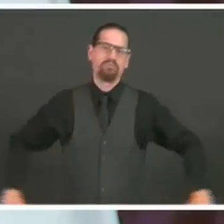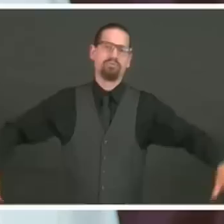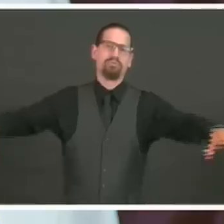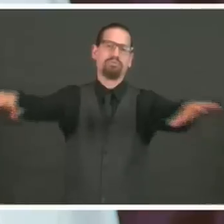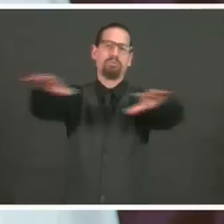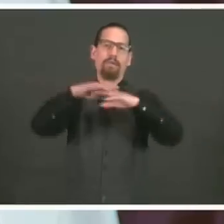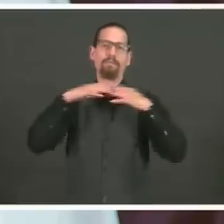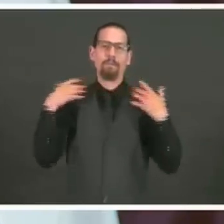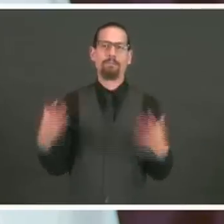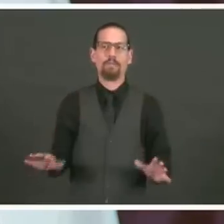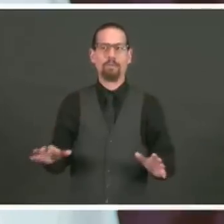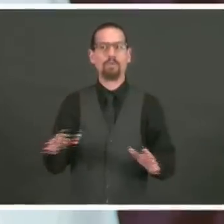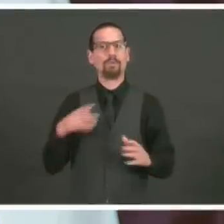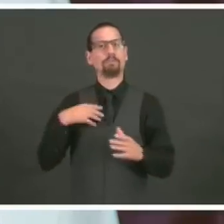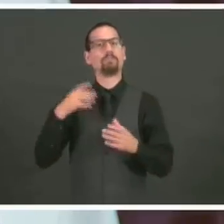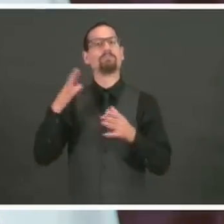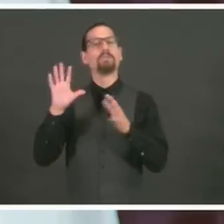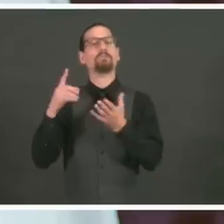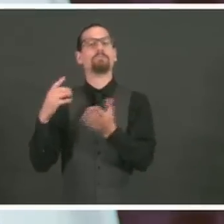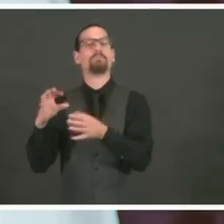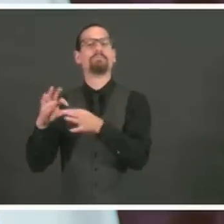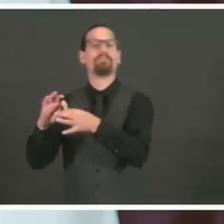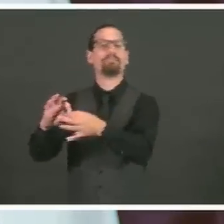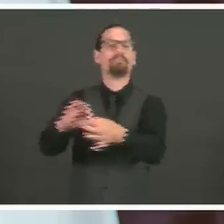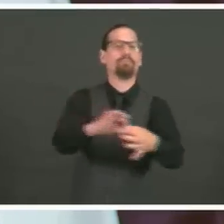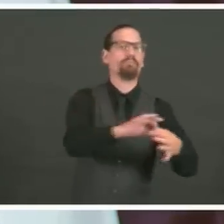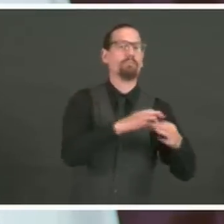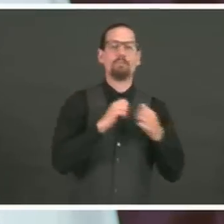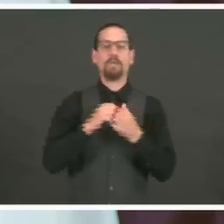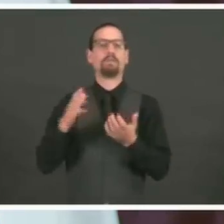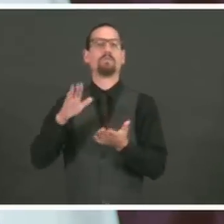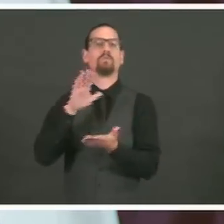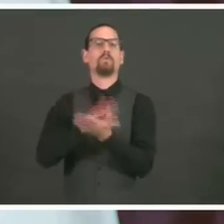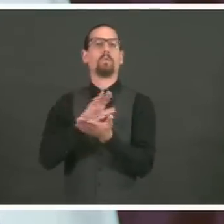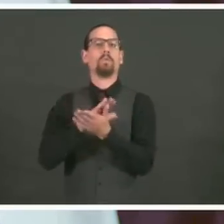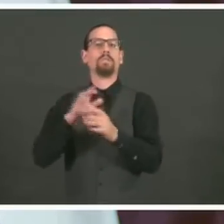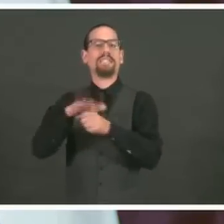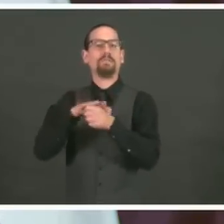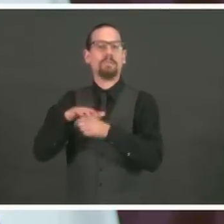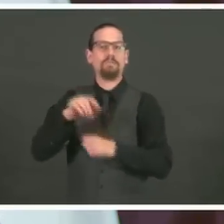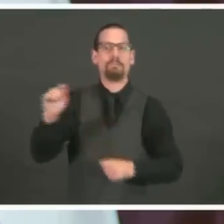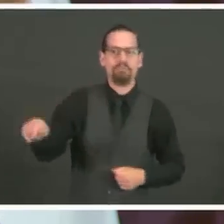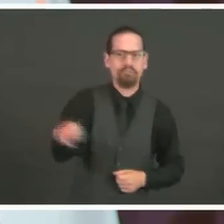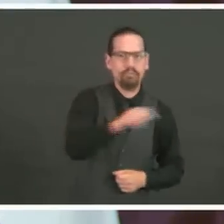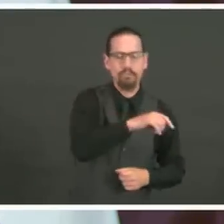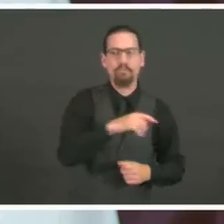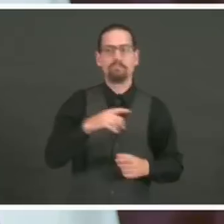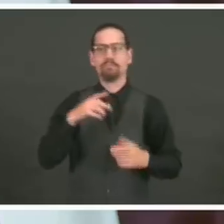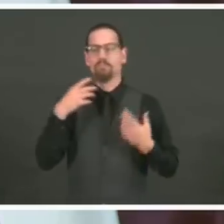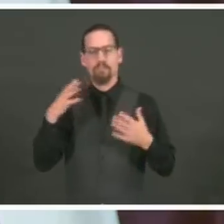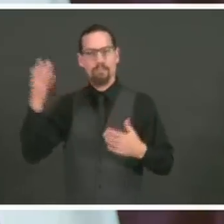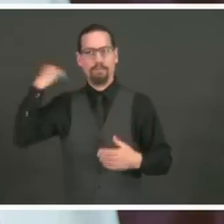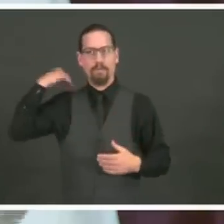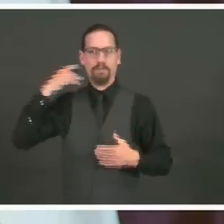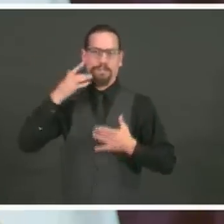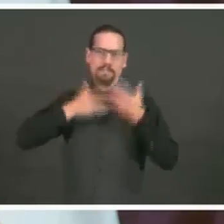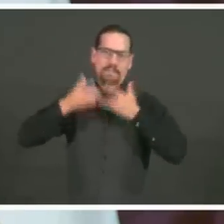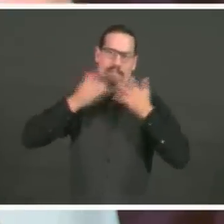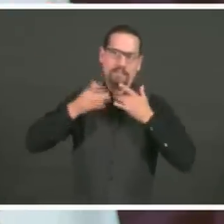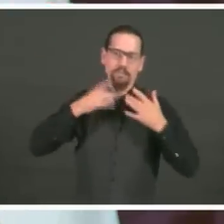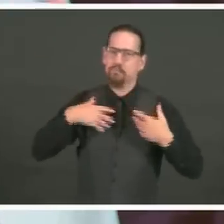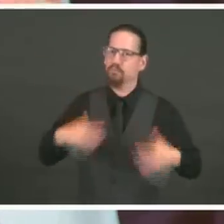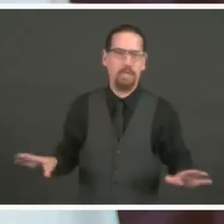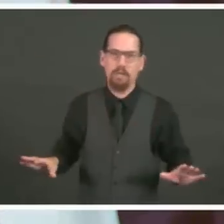leaders throughout the entire year to make sure there's never a shortage. So in the first instance, the school